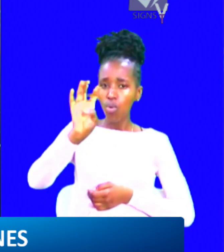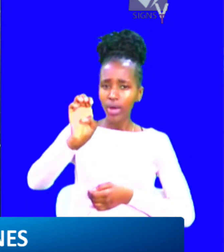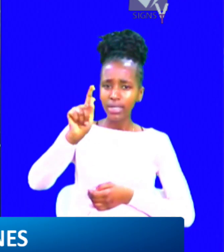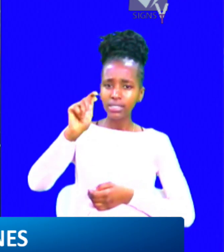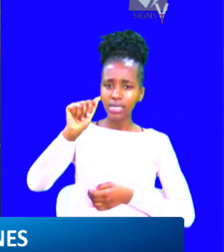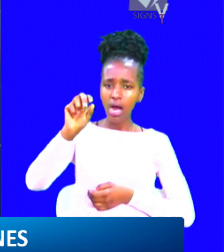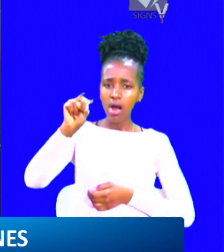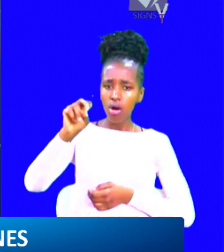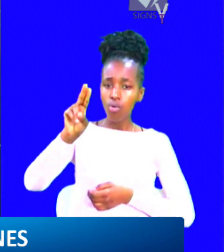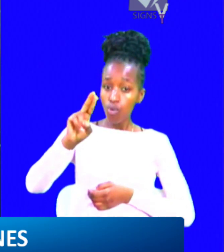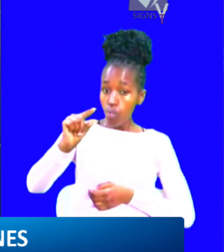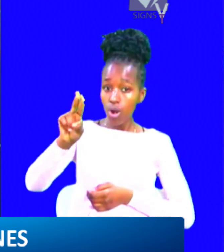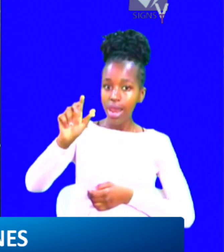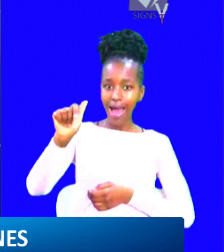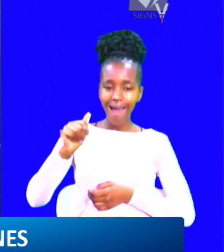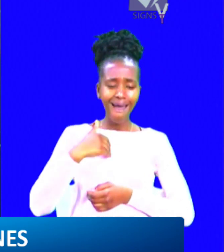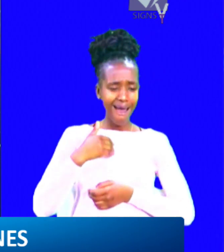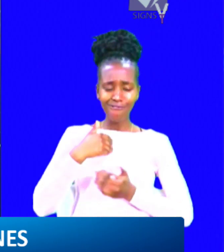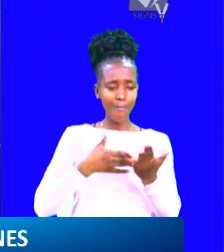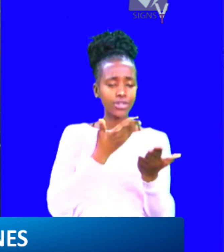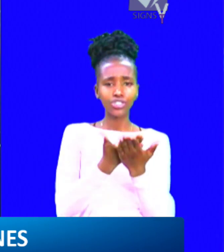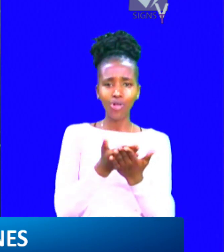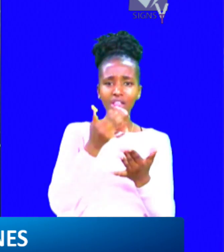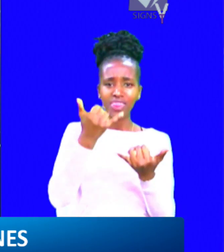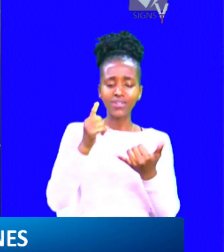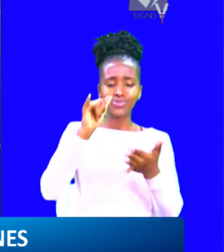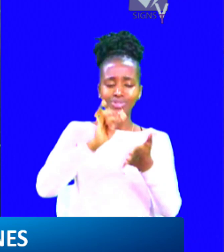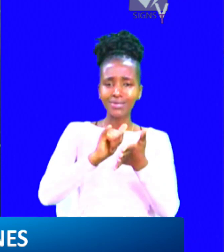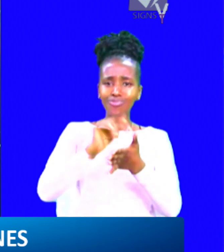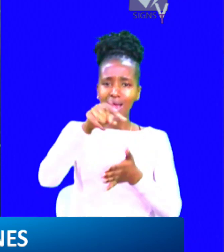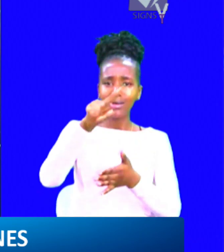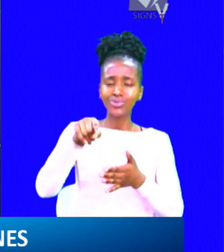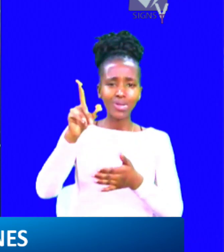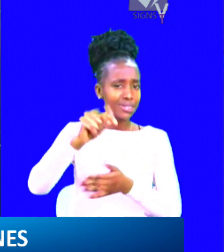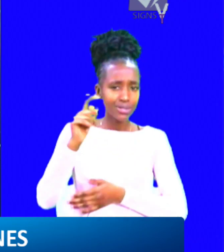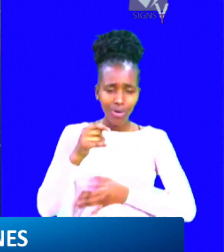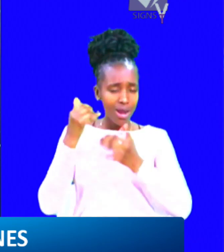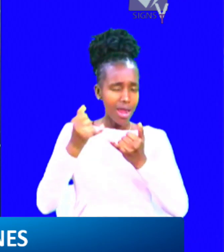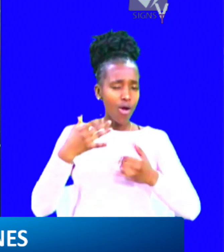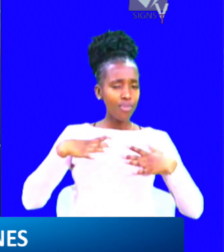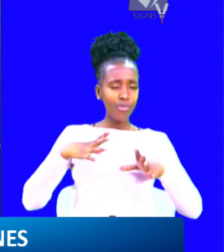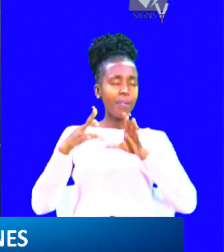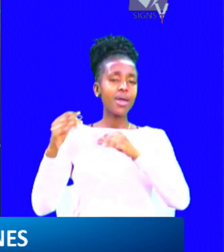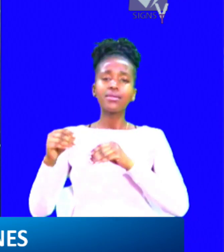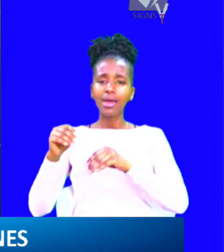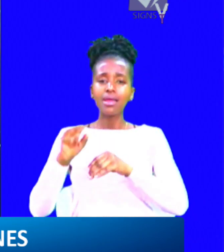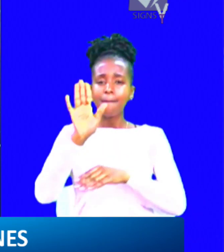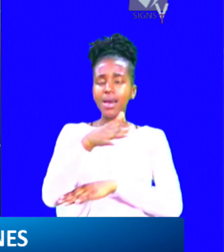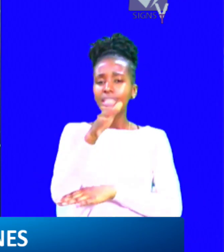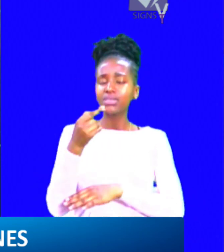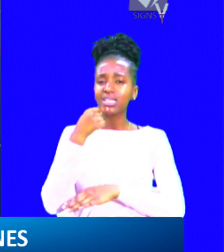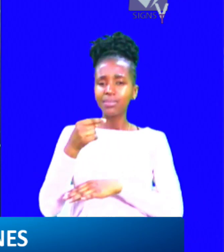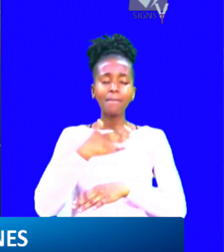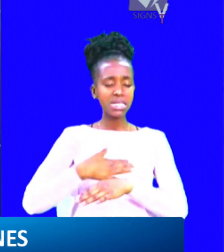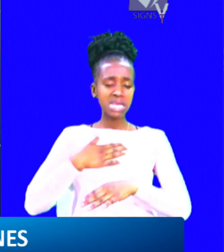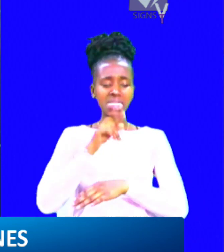TikTok in Kenya. Now, a Kenyan CEO has submitted a petition to Parliament seeking to have a popular social media